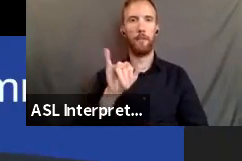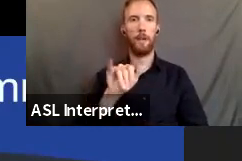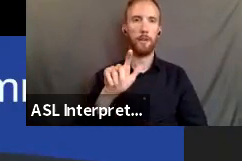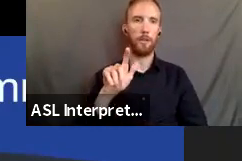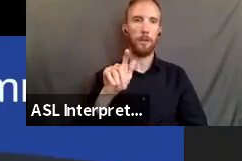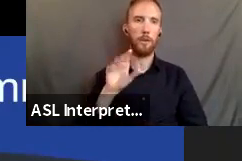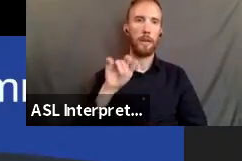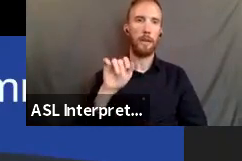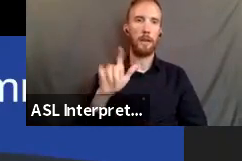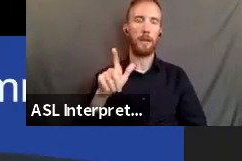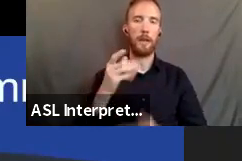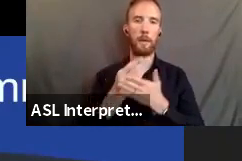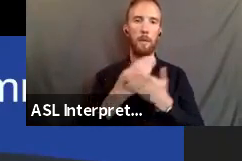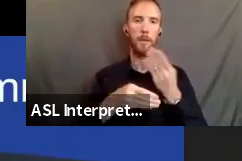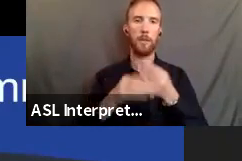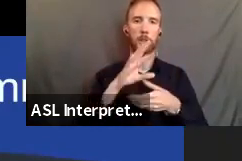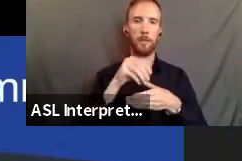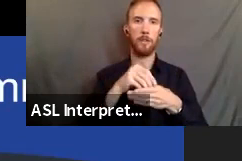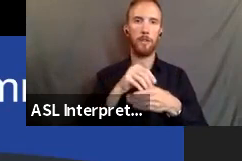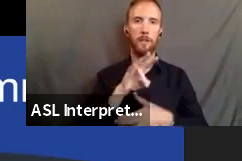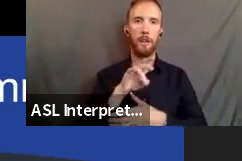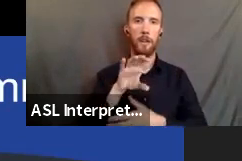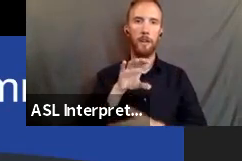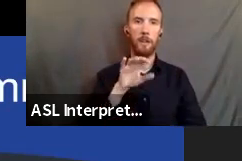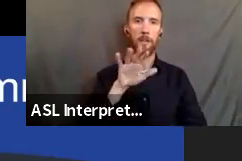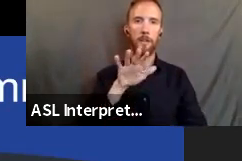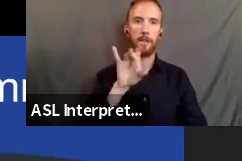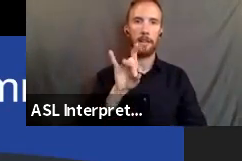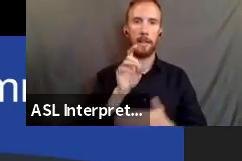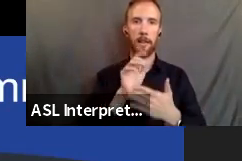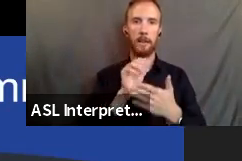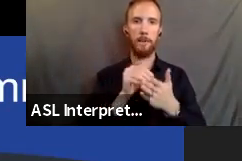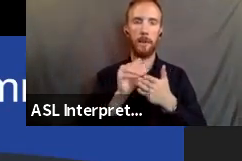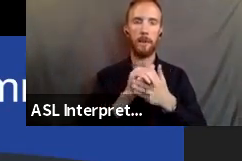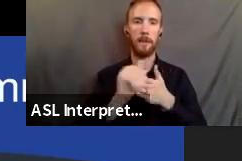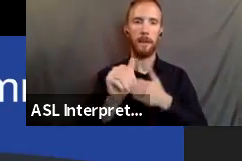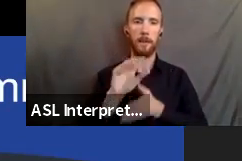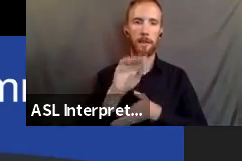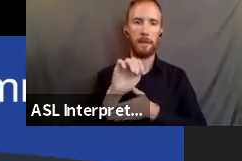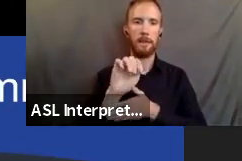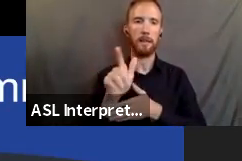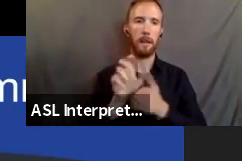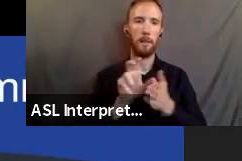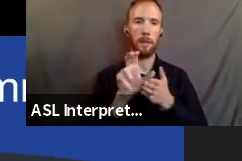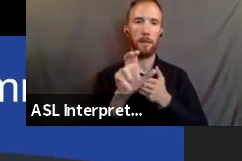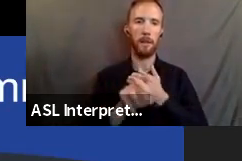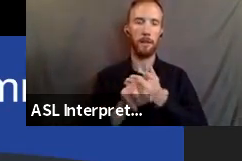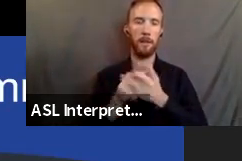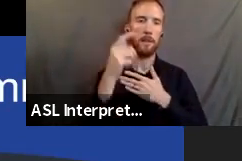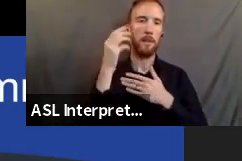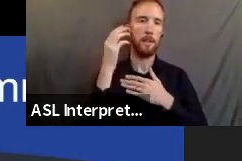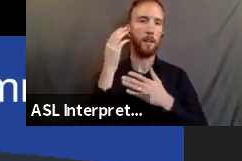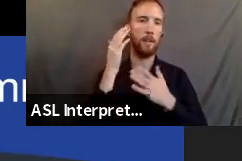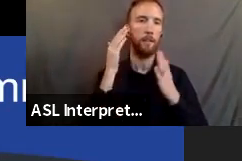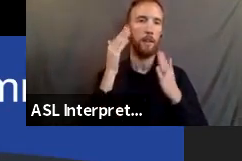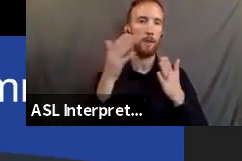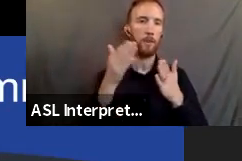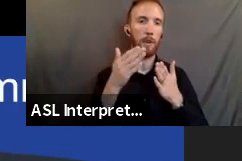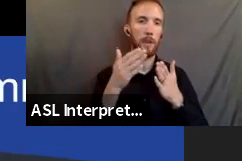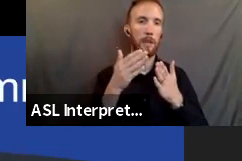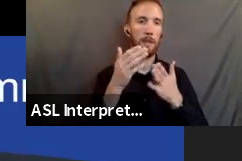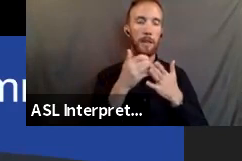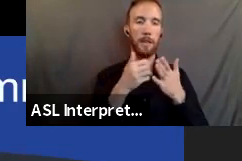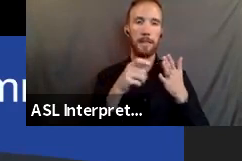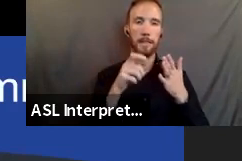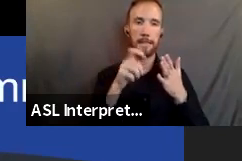budget includes 758 million dollars of capital investments that will focus on primary facility needs at neighborhood